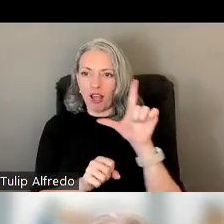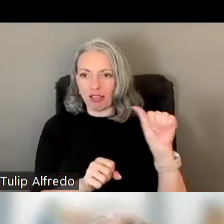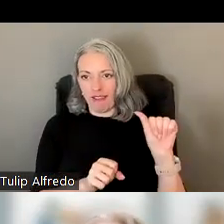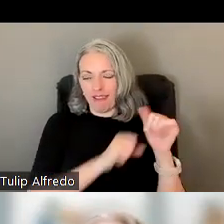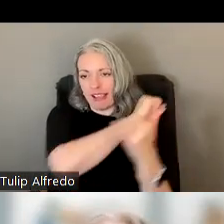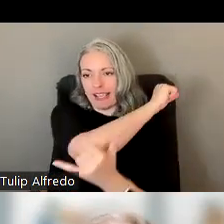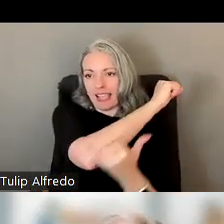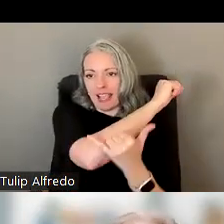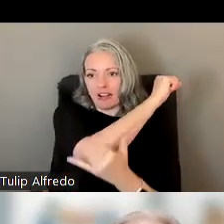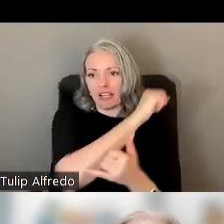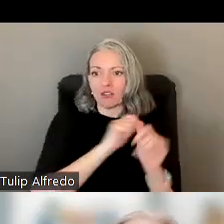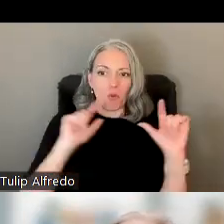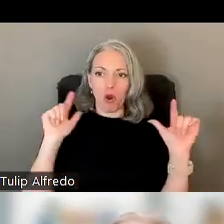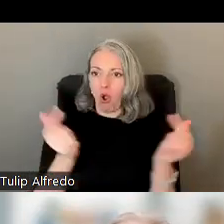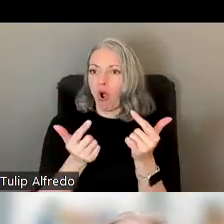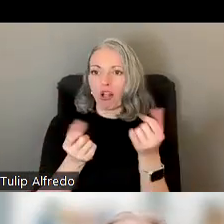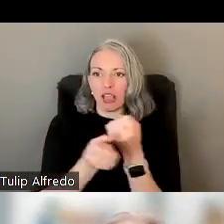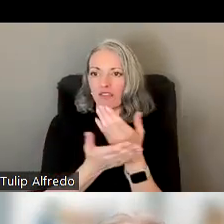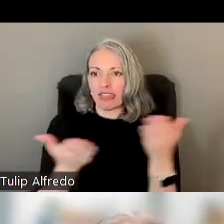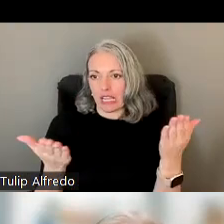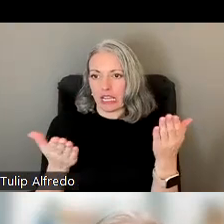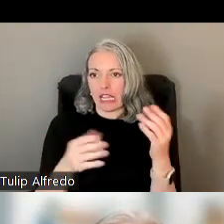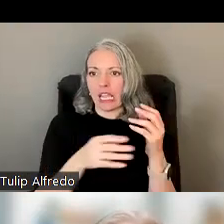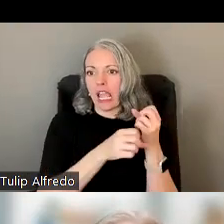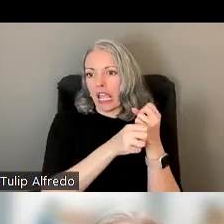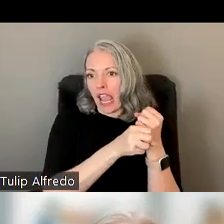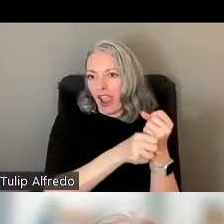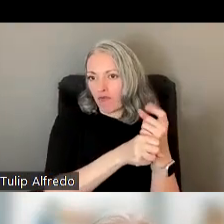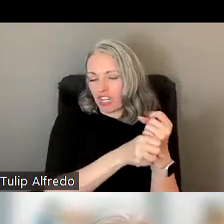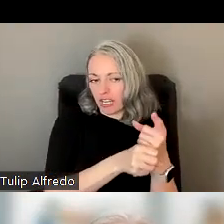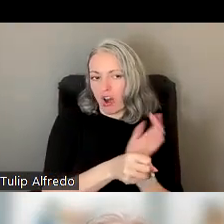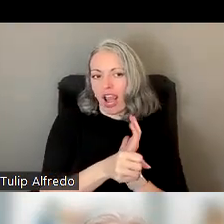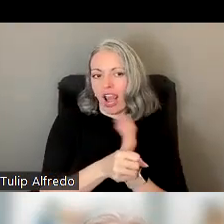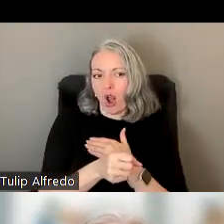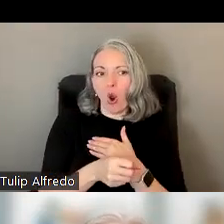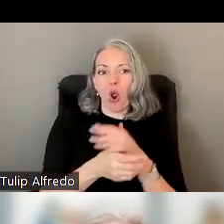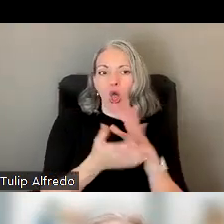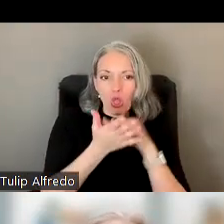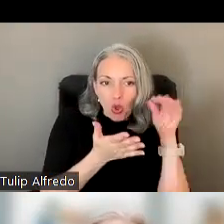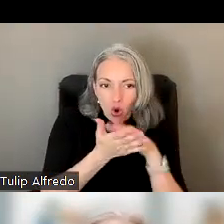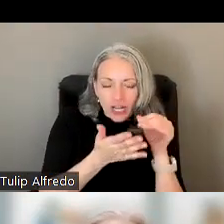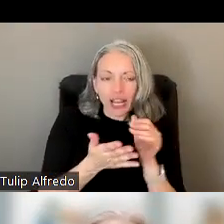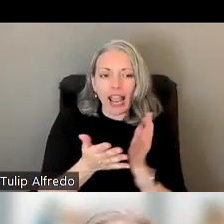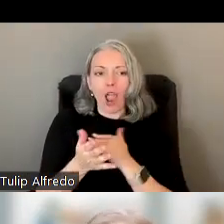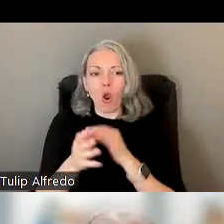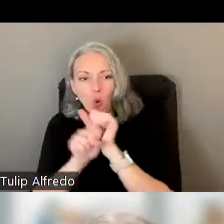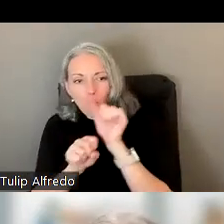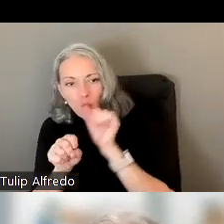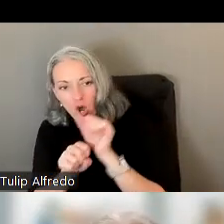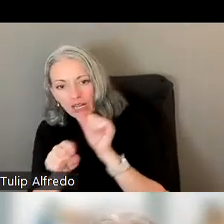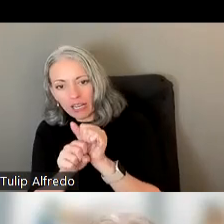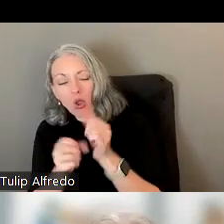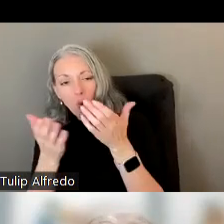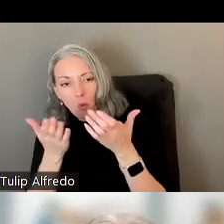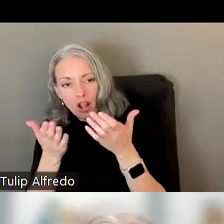Found program. So we want all of those, all the years of work and learning that we did here in Los Angeles County to inform what happens on the state